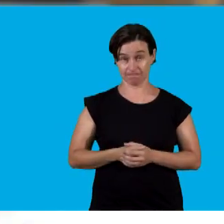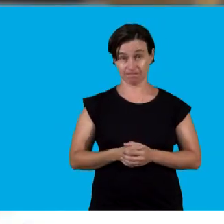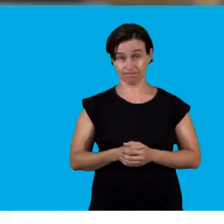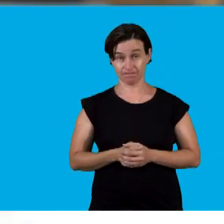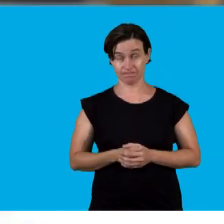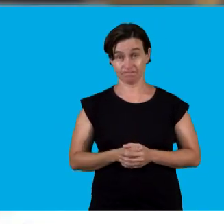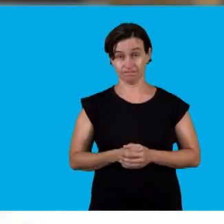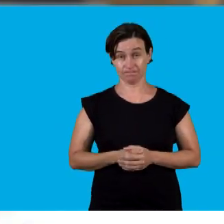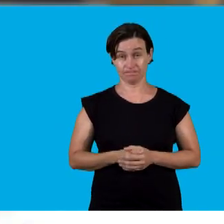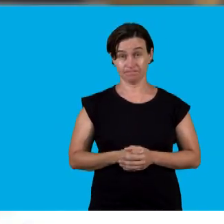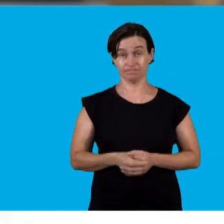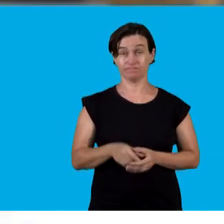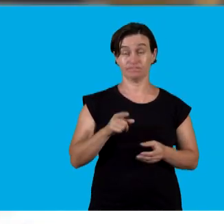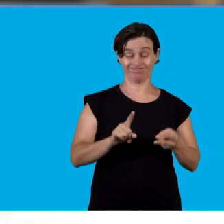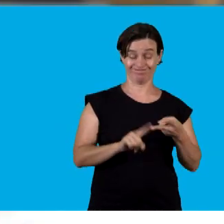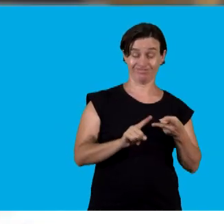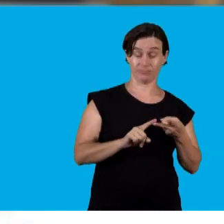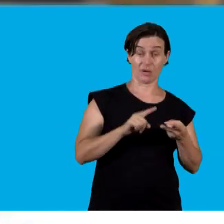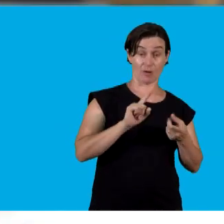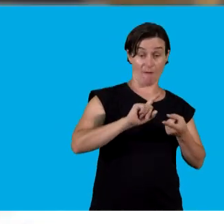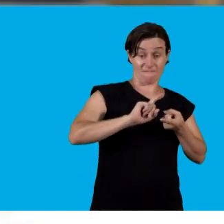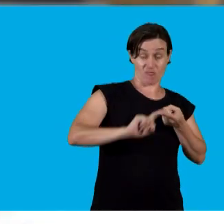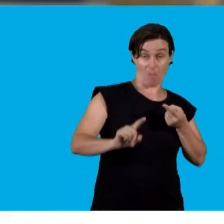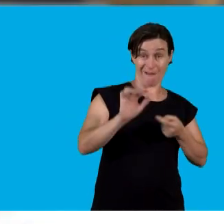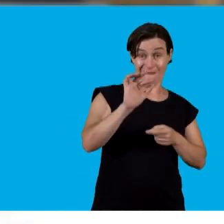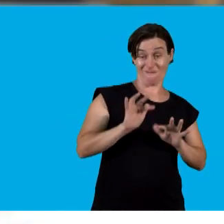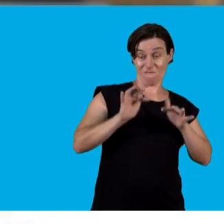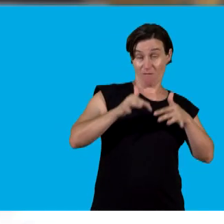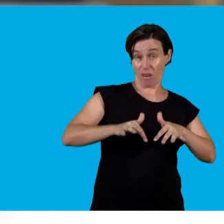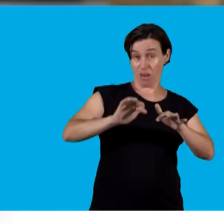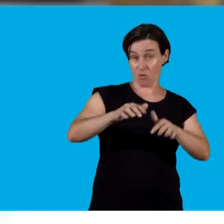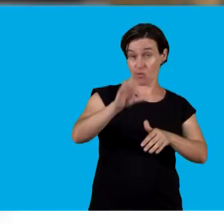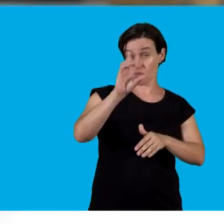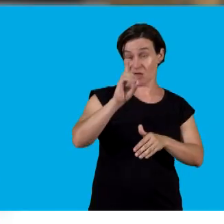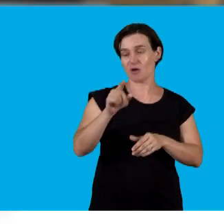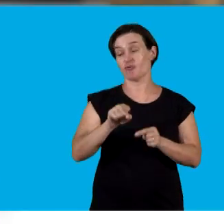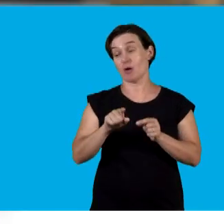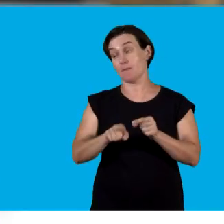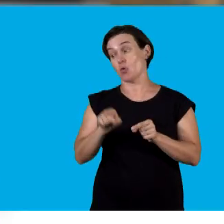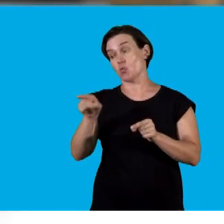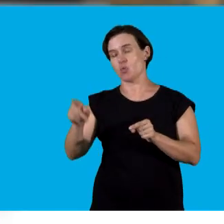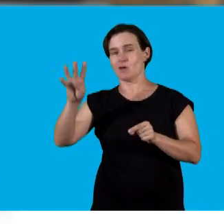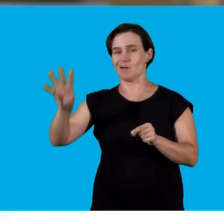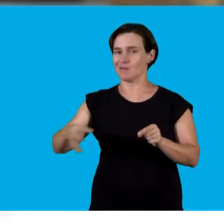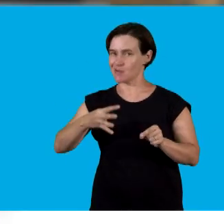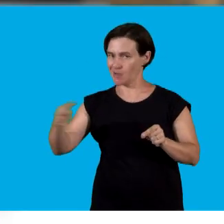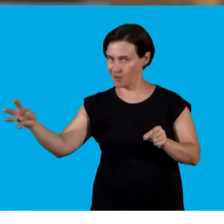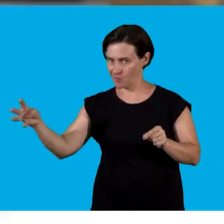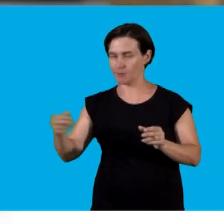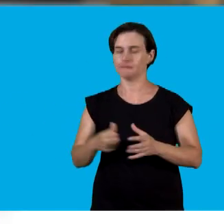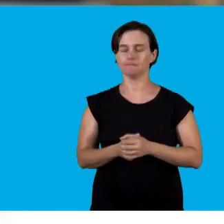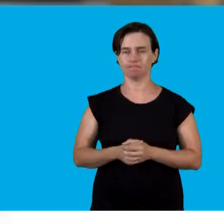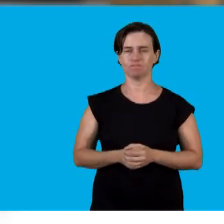and that is from flow diagram to table representation. So we are going to see